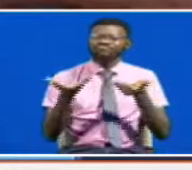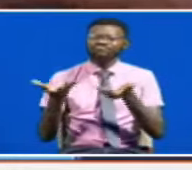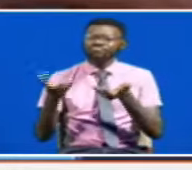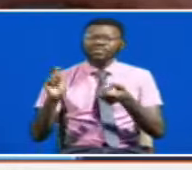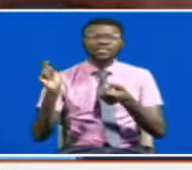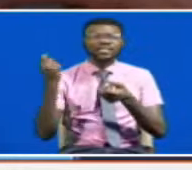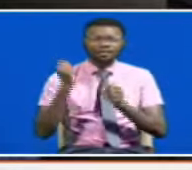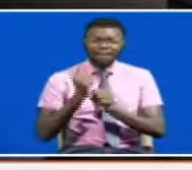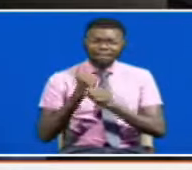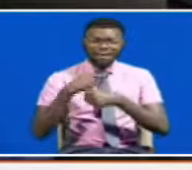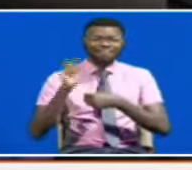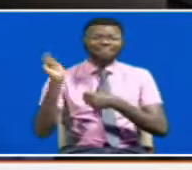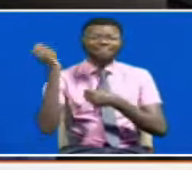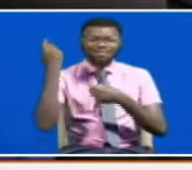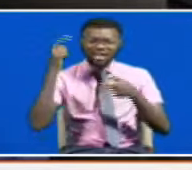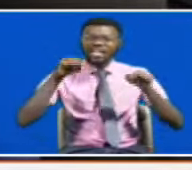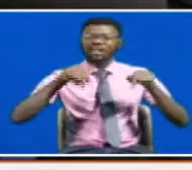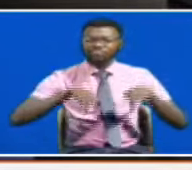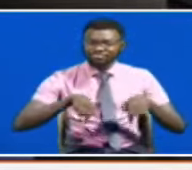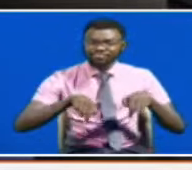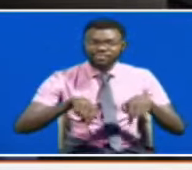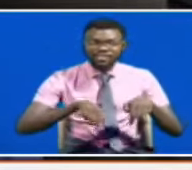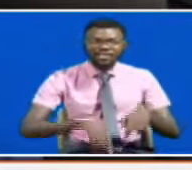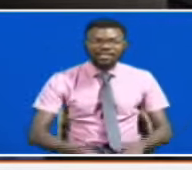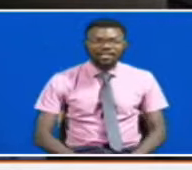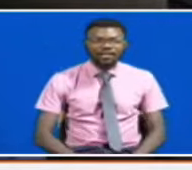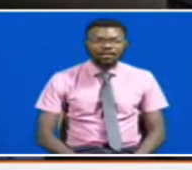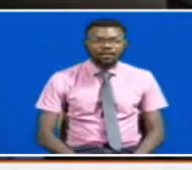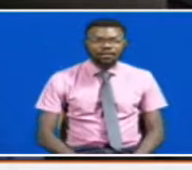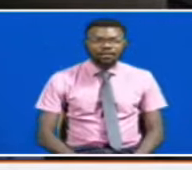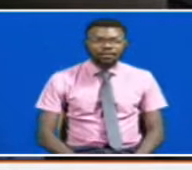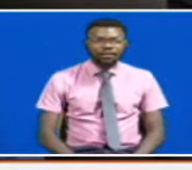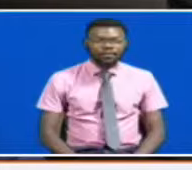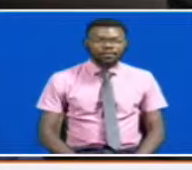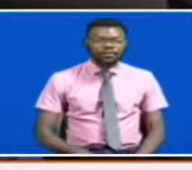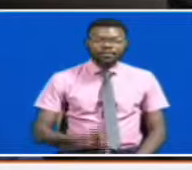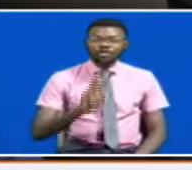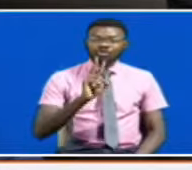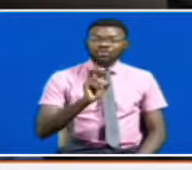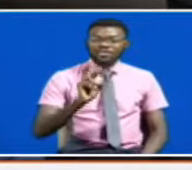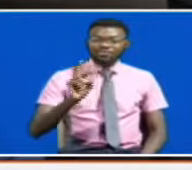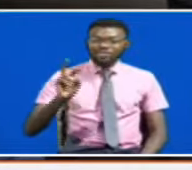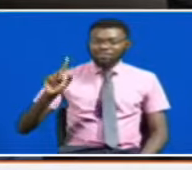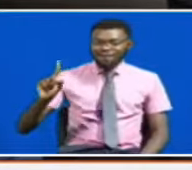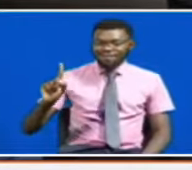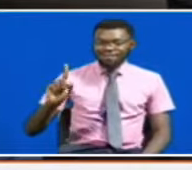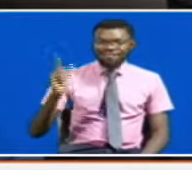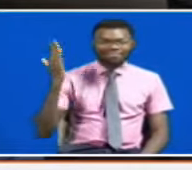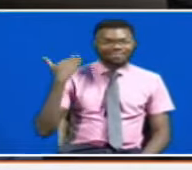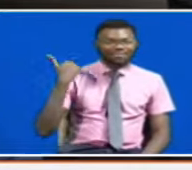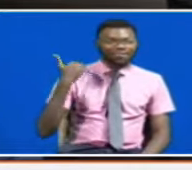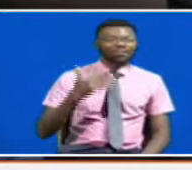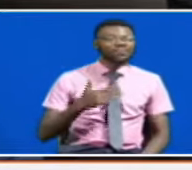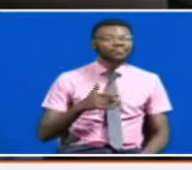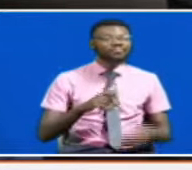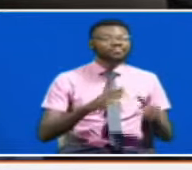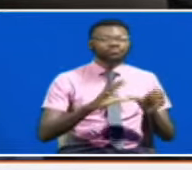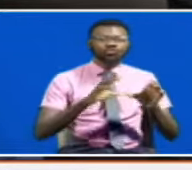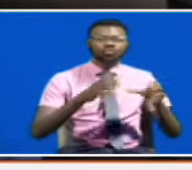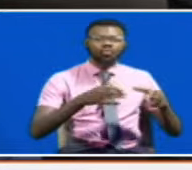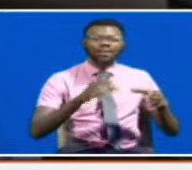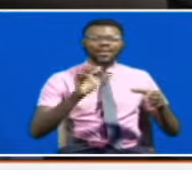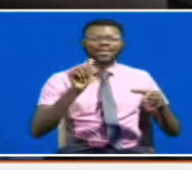locally manufactured. The authority in 2021 started what we are calling the